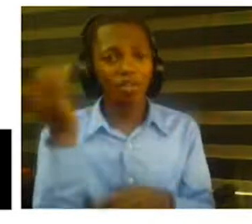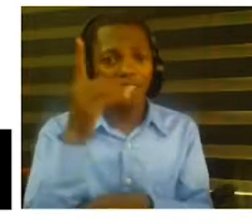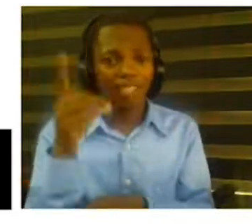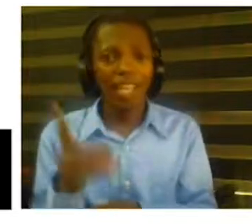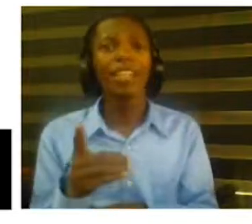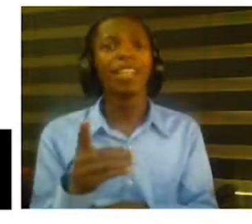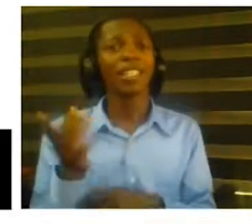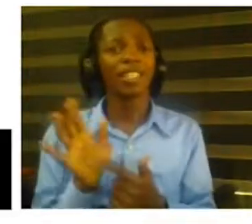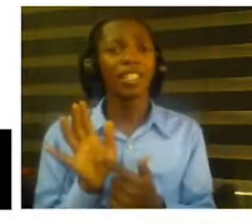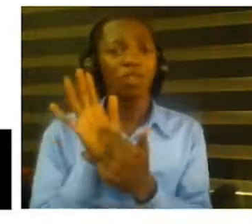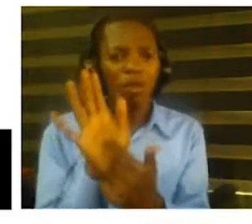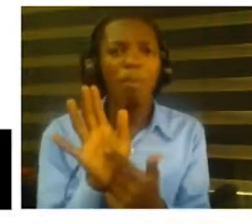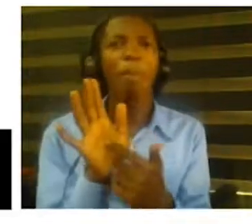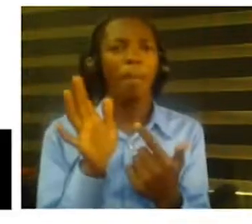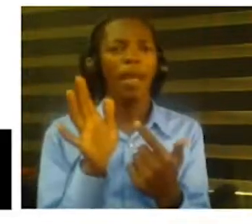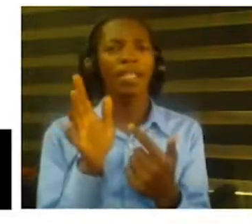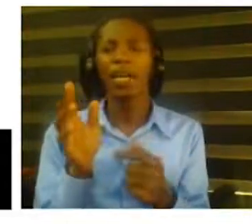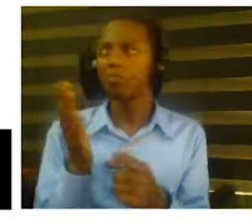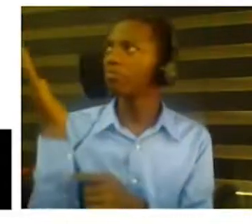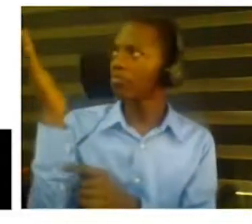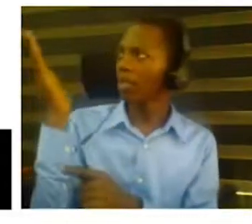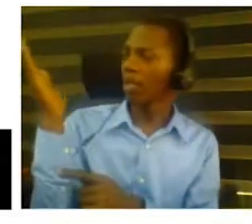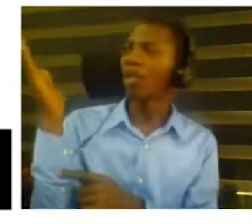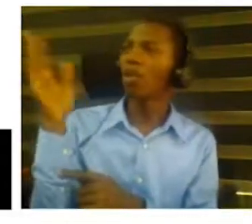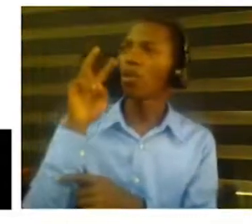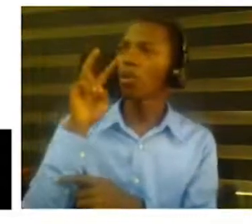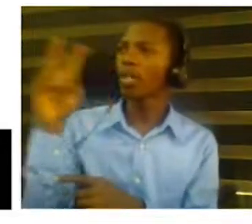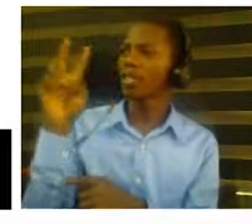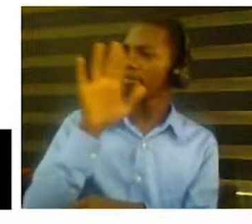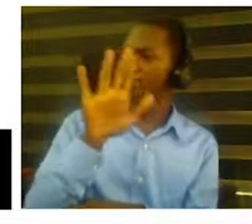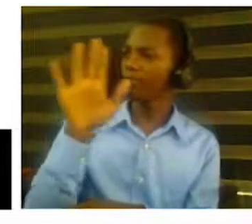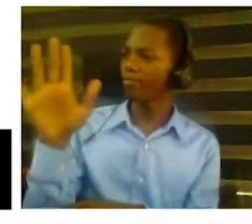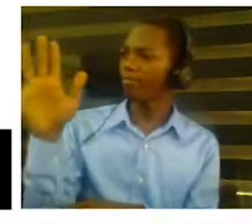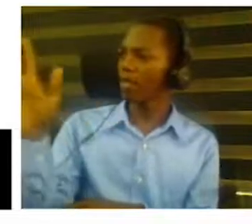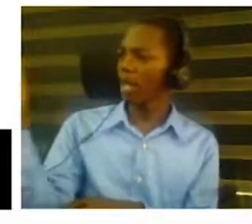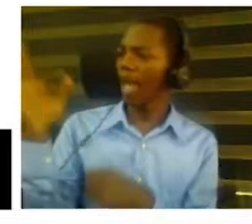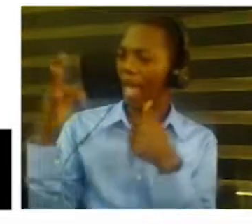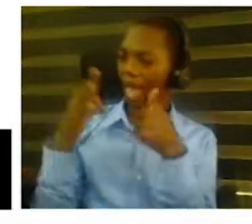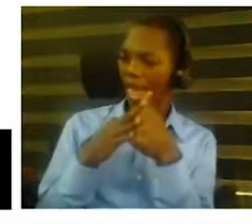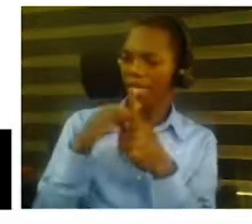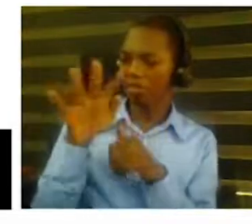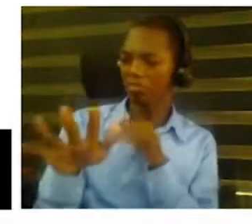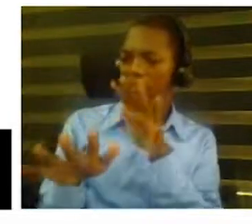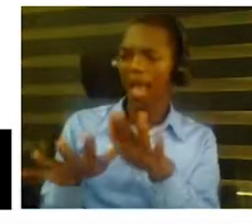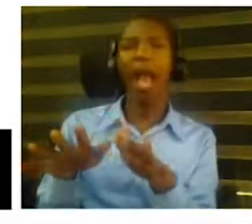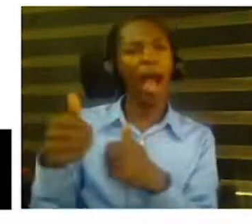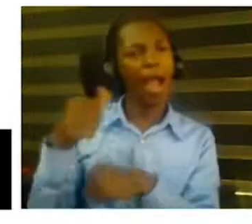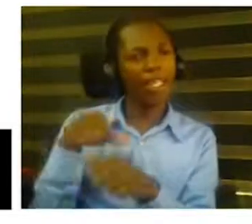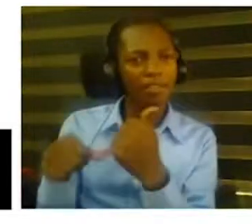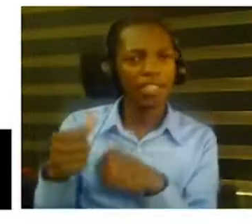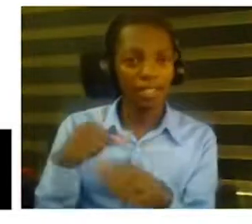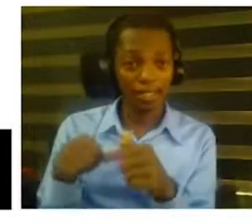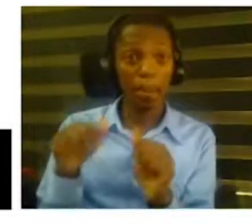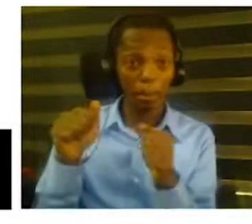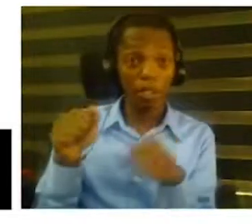frameworks. On screen, you see a 4-stage diagram with 8 inclusive design activities. You can access this at